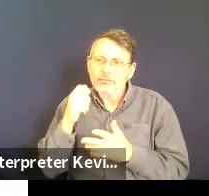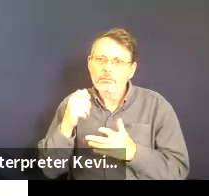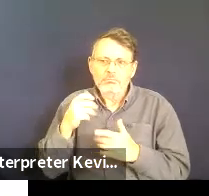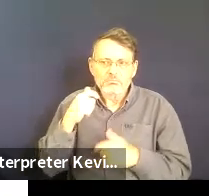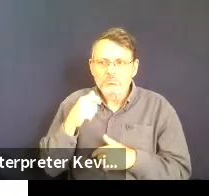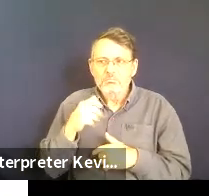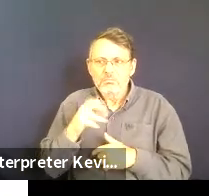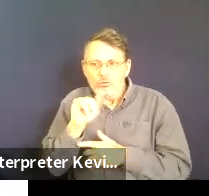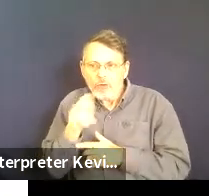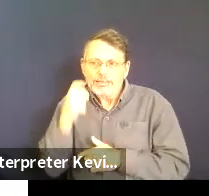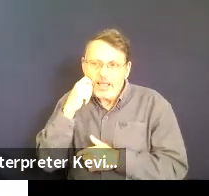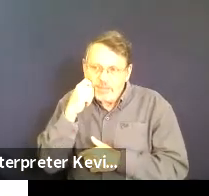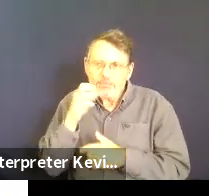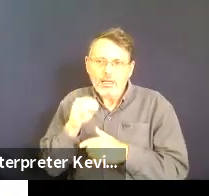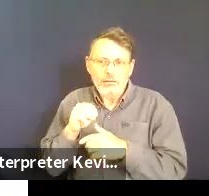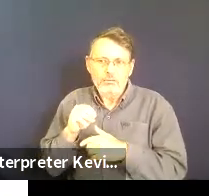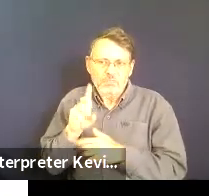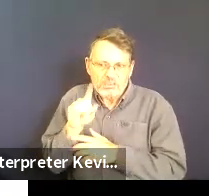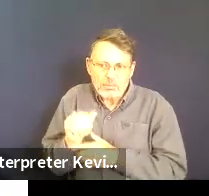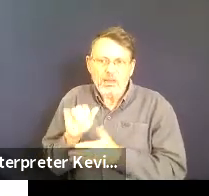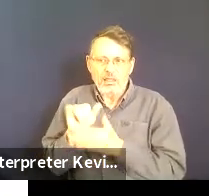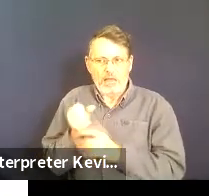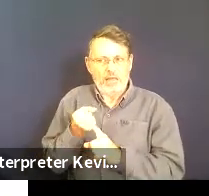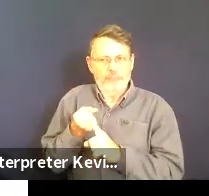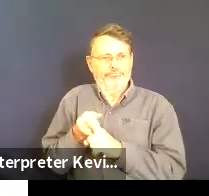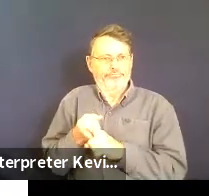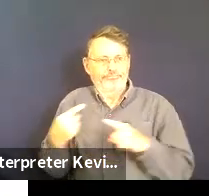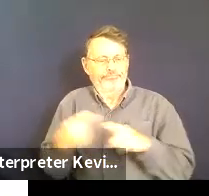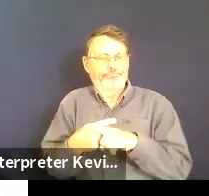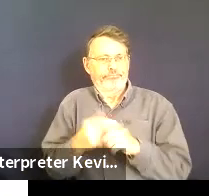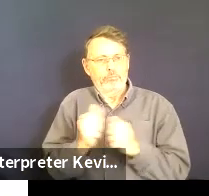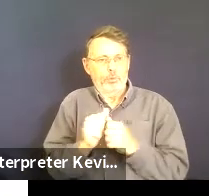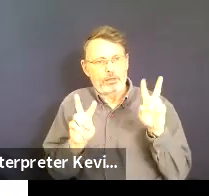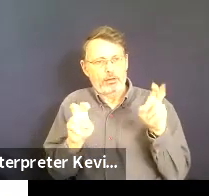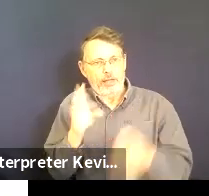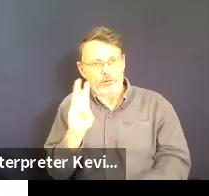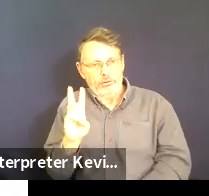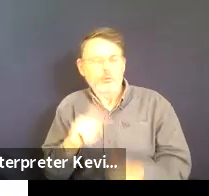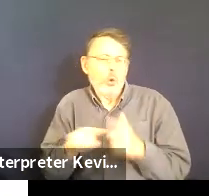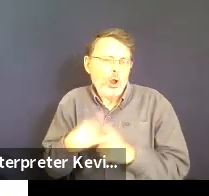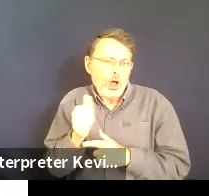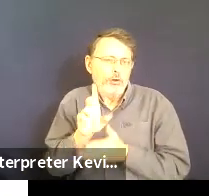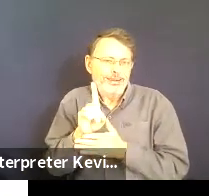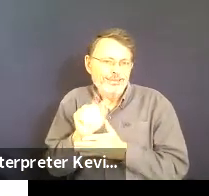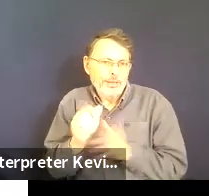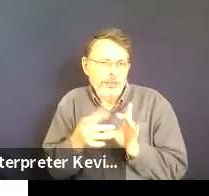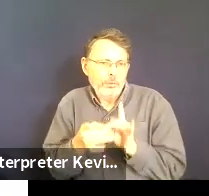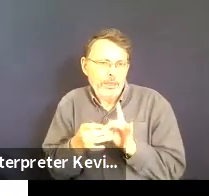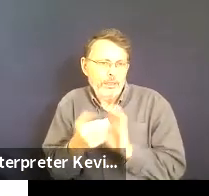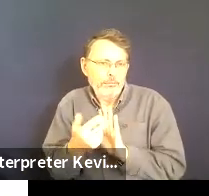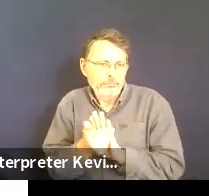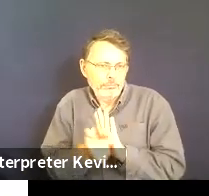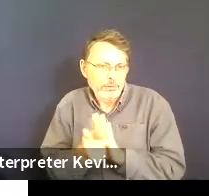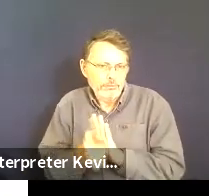of minorities and that may violate Title VI or some of the disability-related statutes.